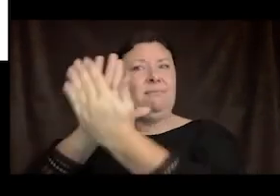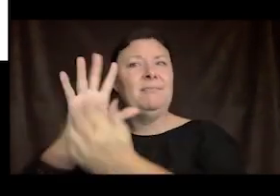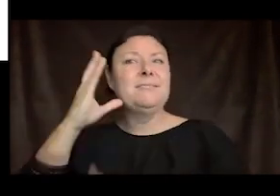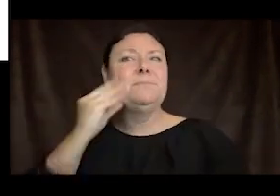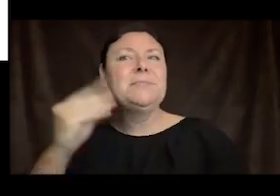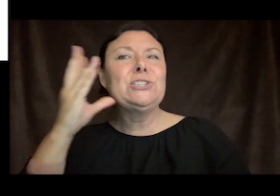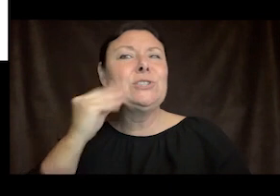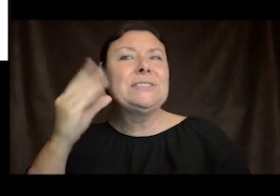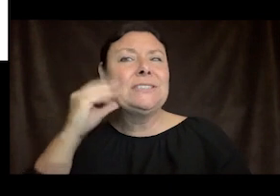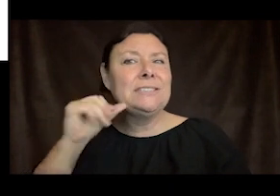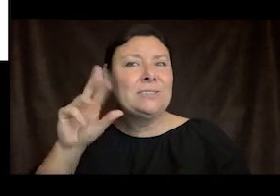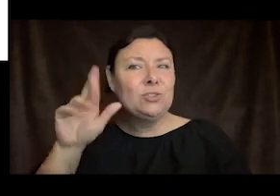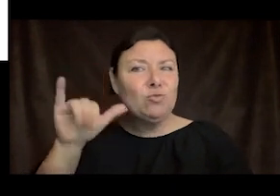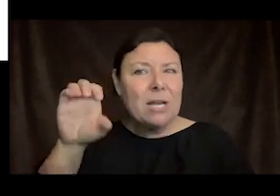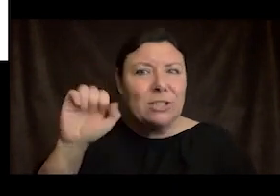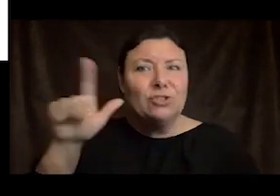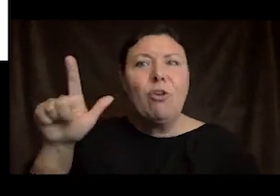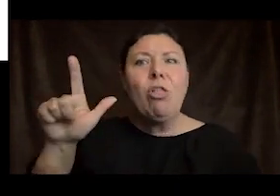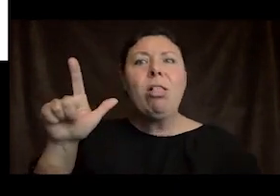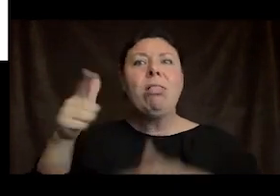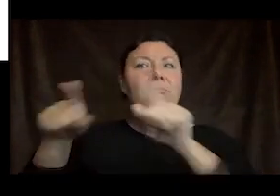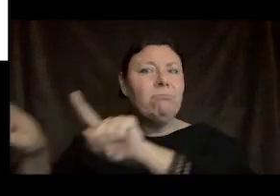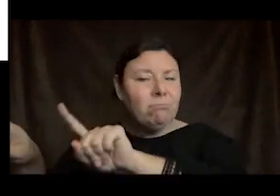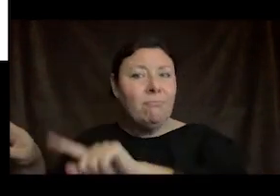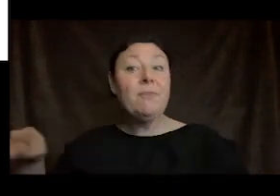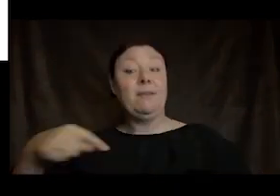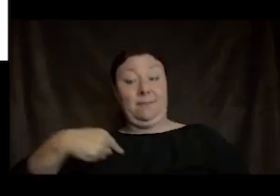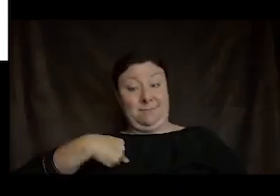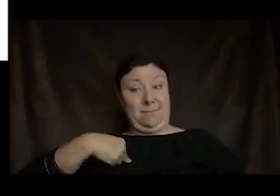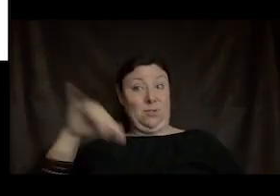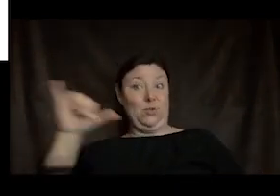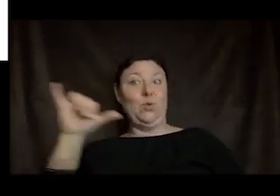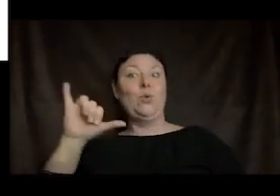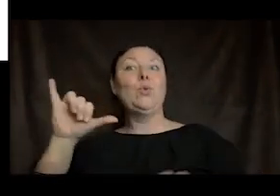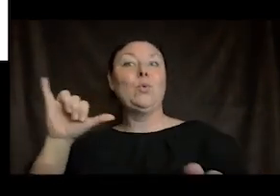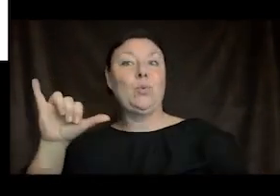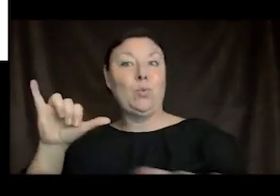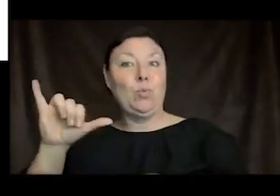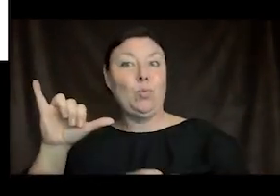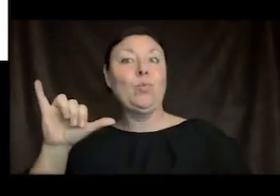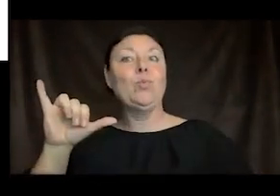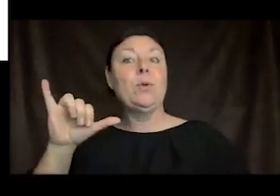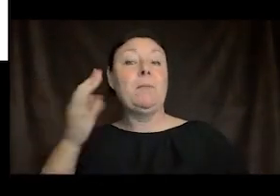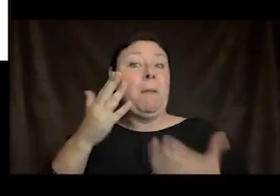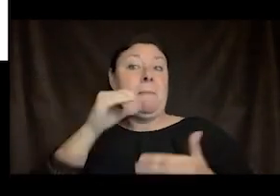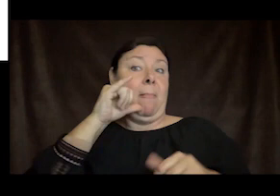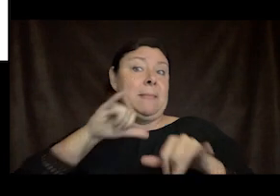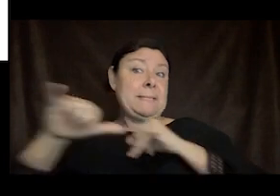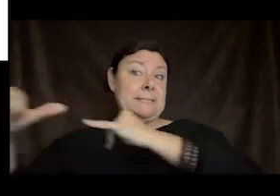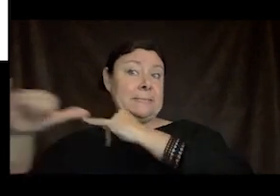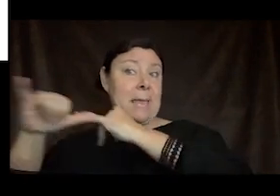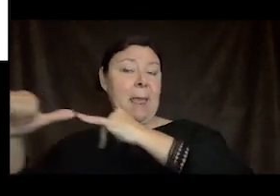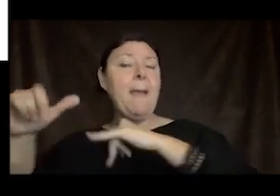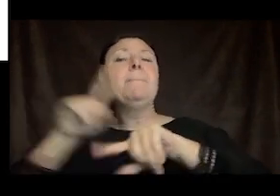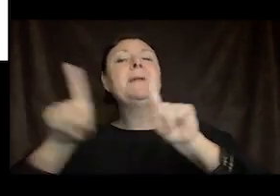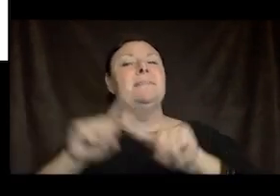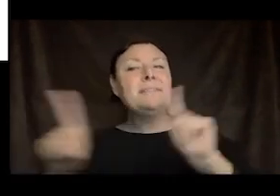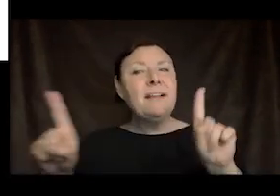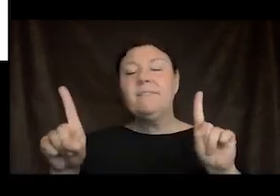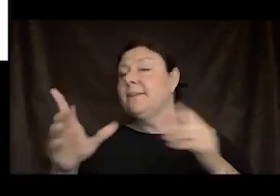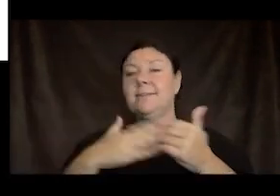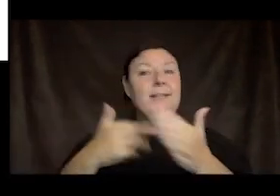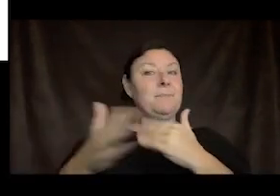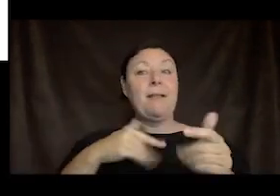racialized experiences, and you have some that may be different. We see this across culture, we see this